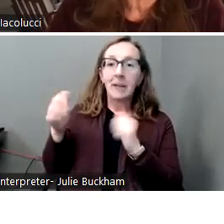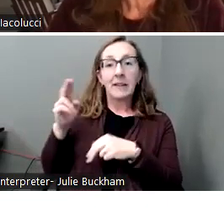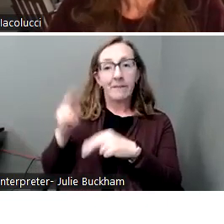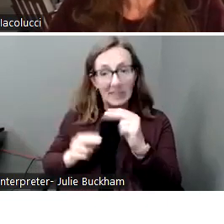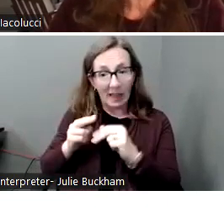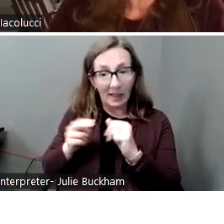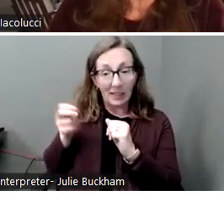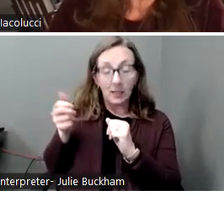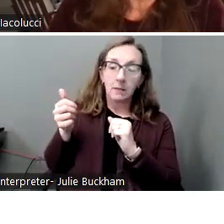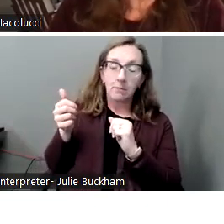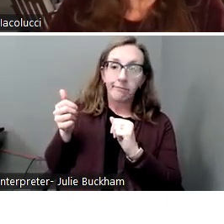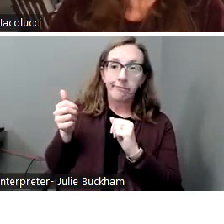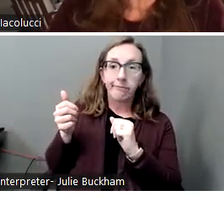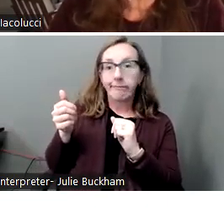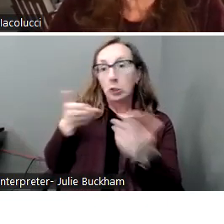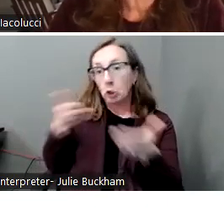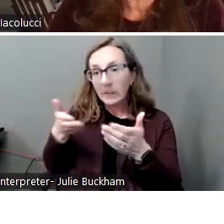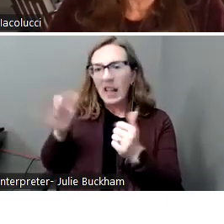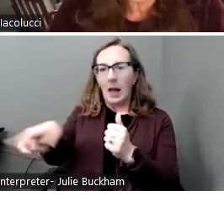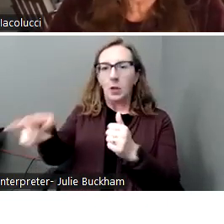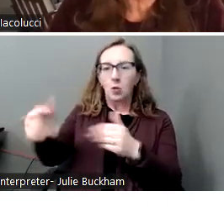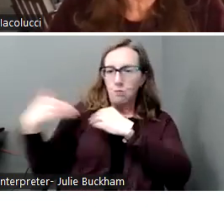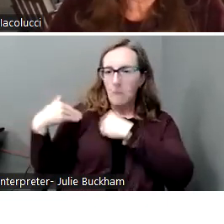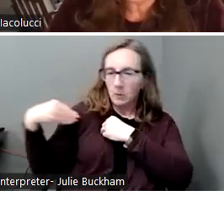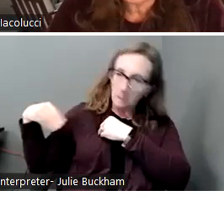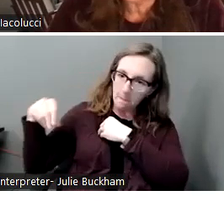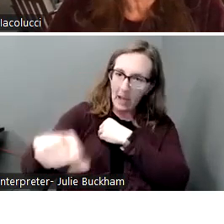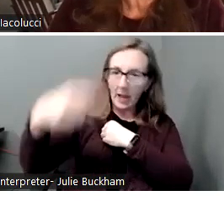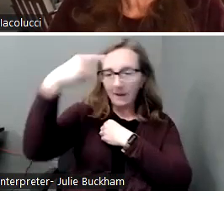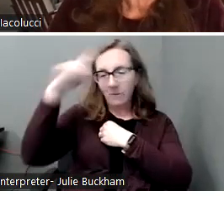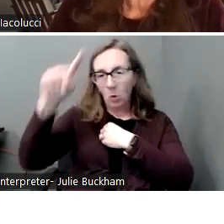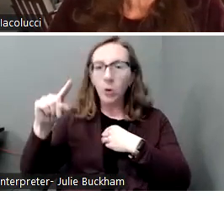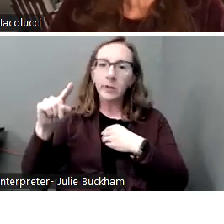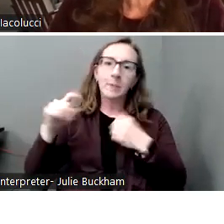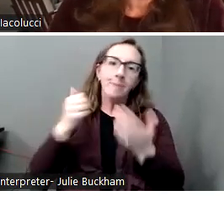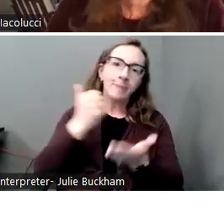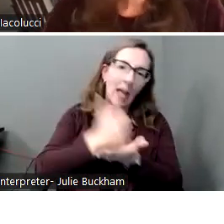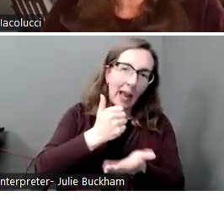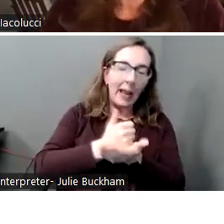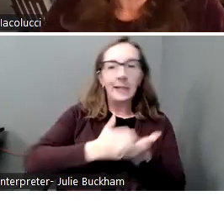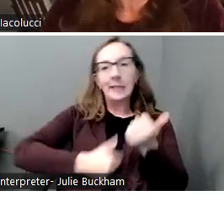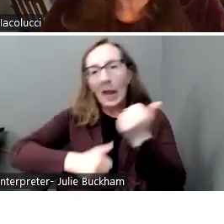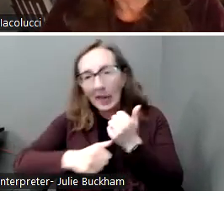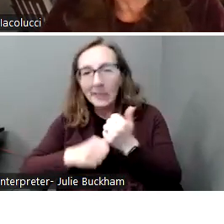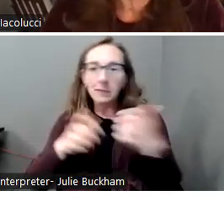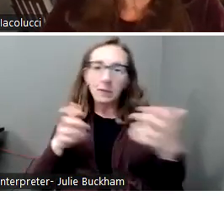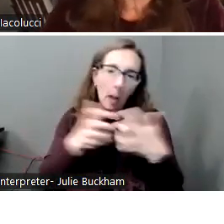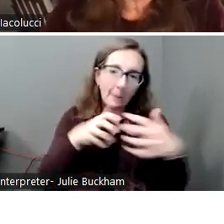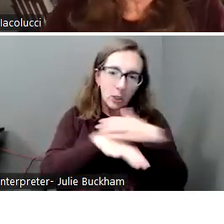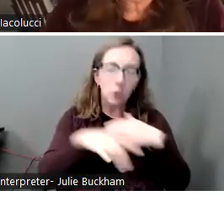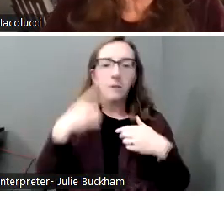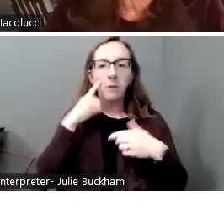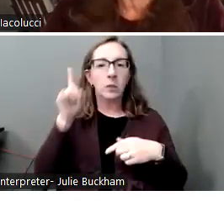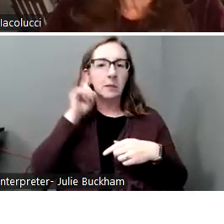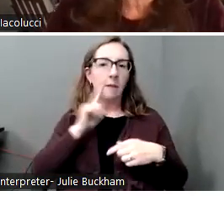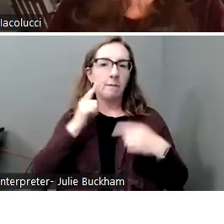for communication, access, aids and services, accommodations that people need to communicate